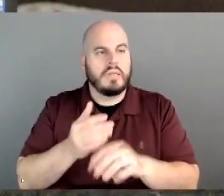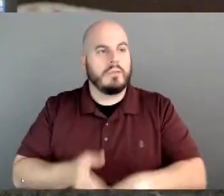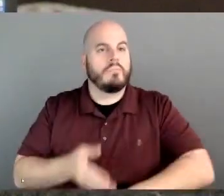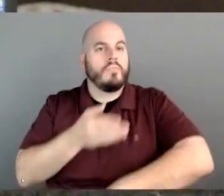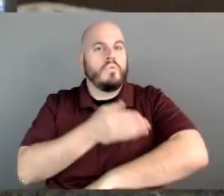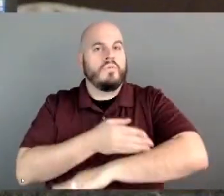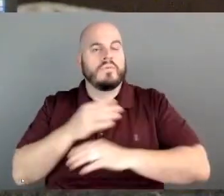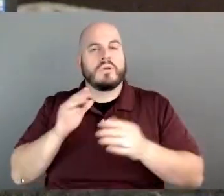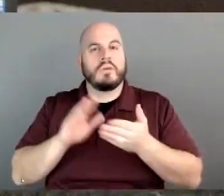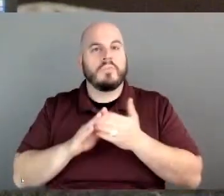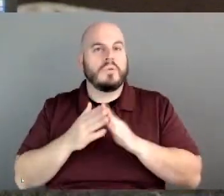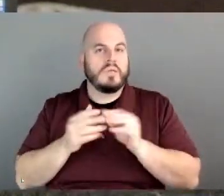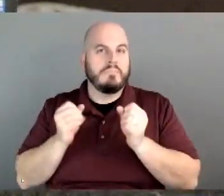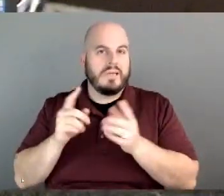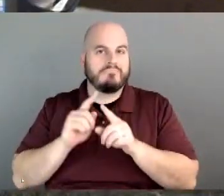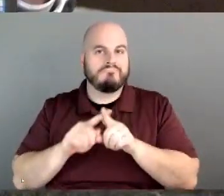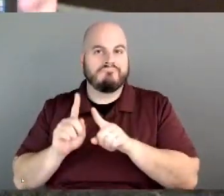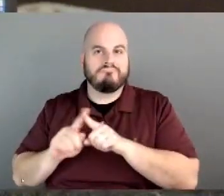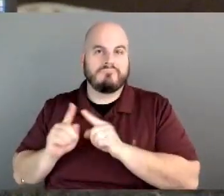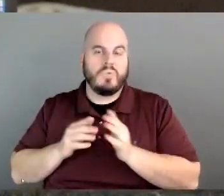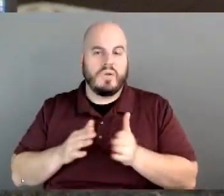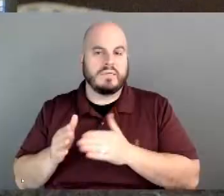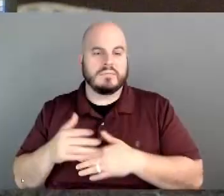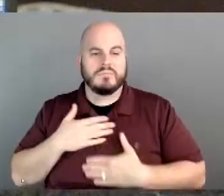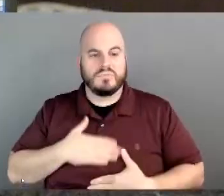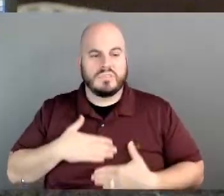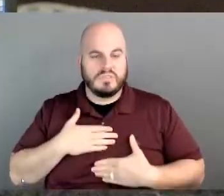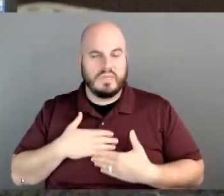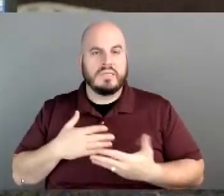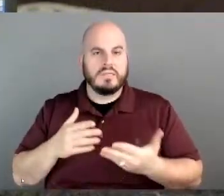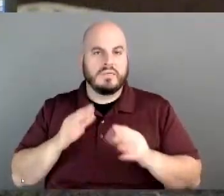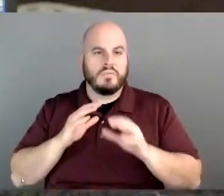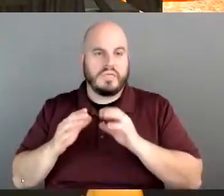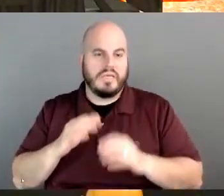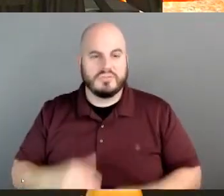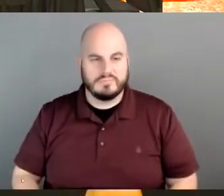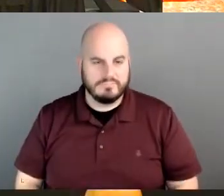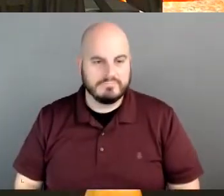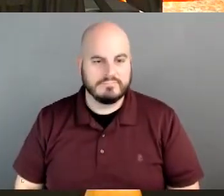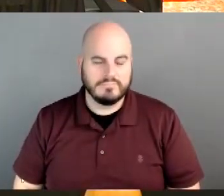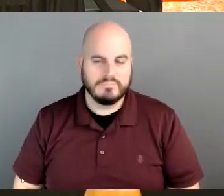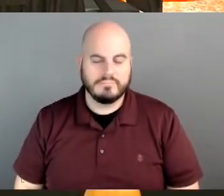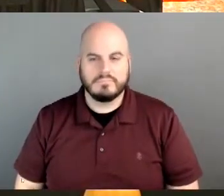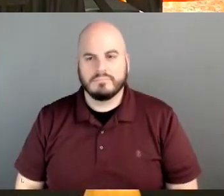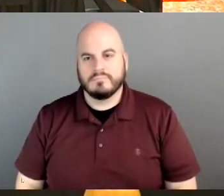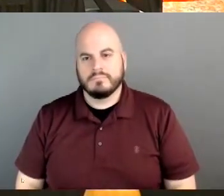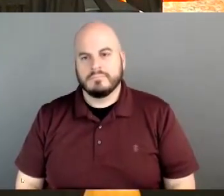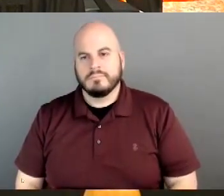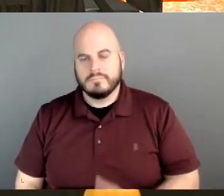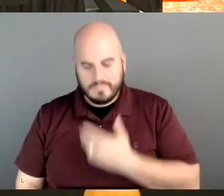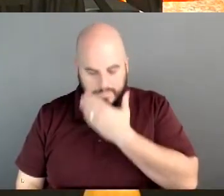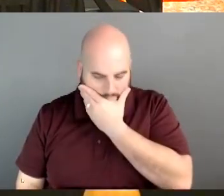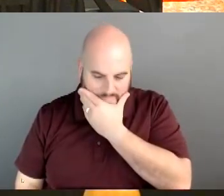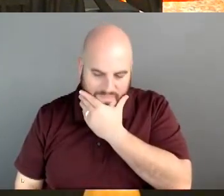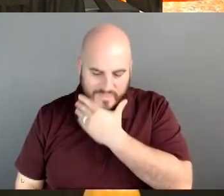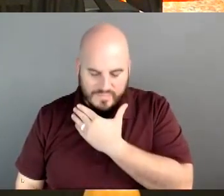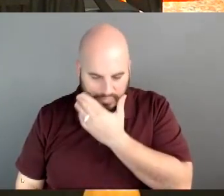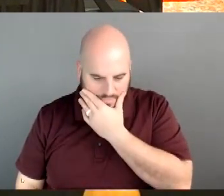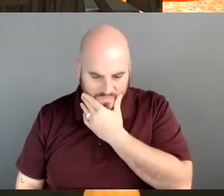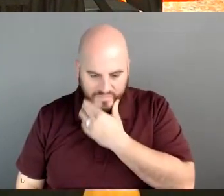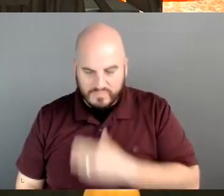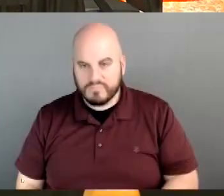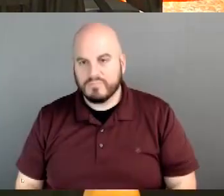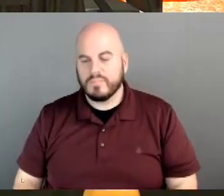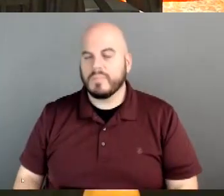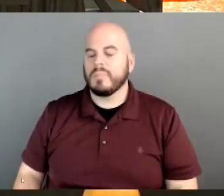different ways here. So appreciate the presentation and all the great work that y'all have been doing. Yeah, I share those same sentiments.